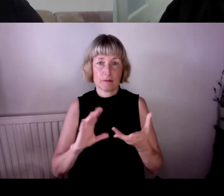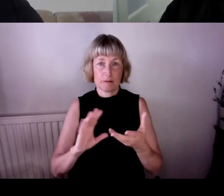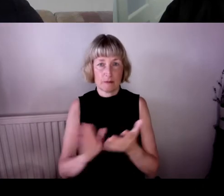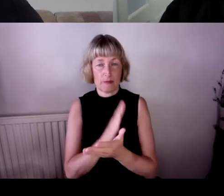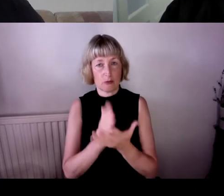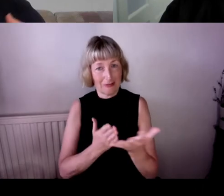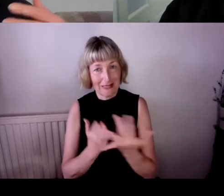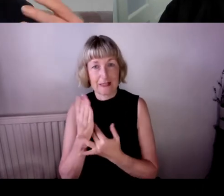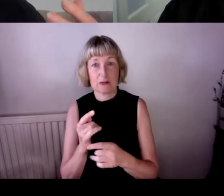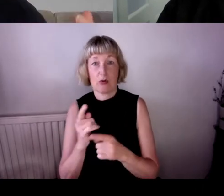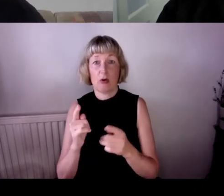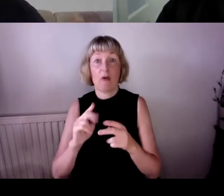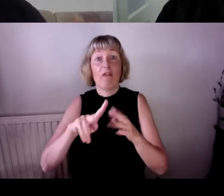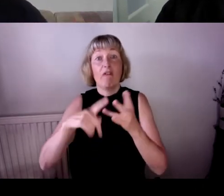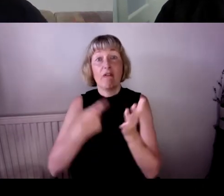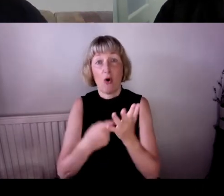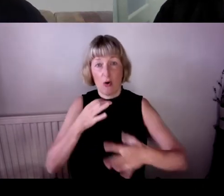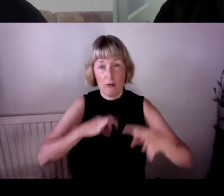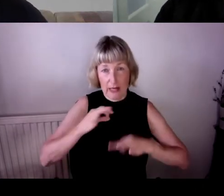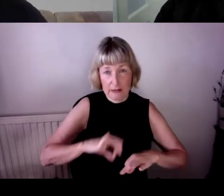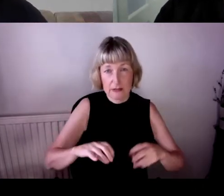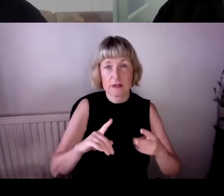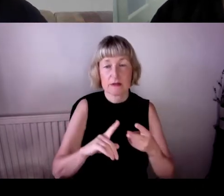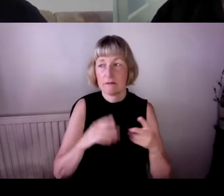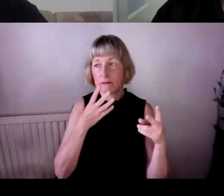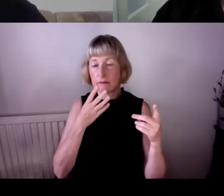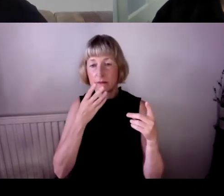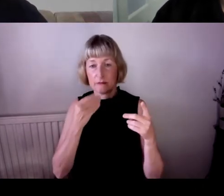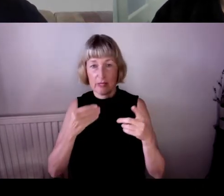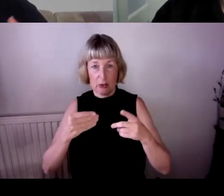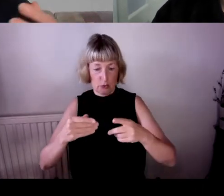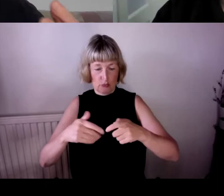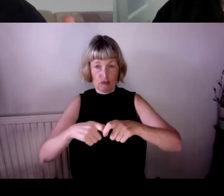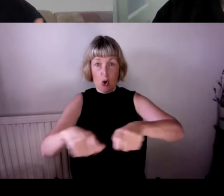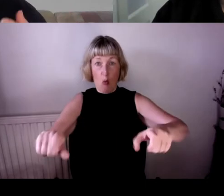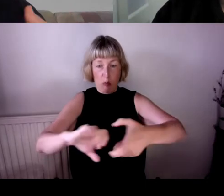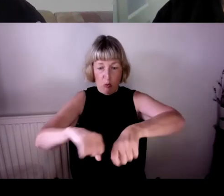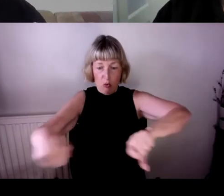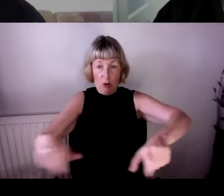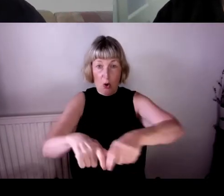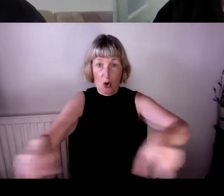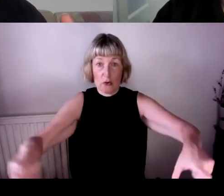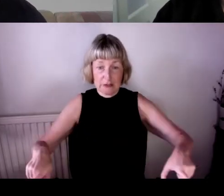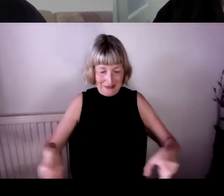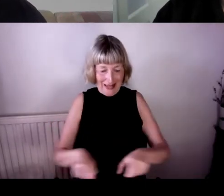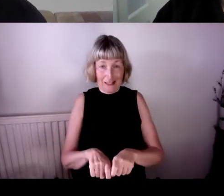they are on stage. They will use sound in order to give people cues. They will do all sorts of